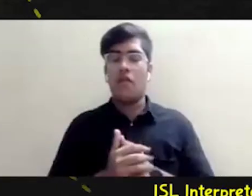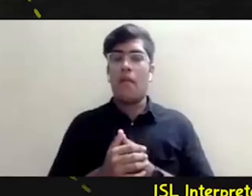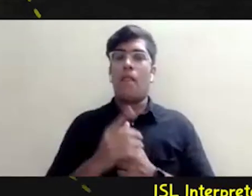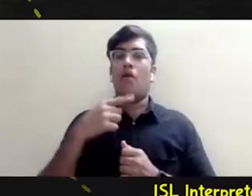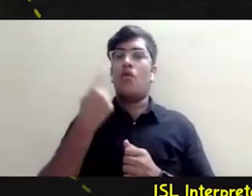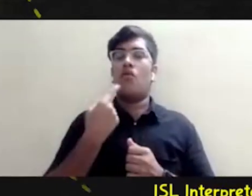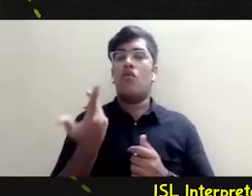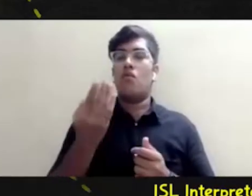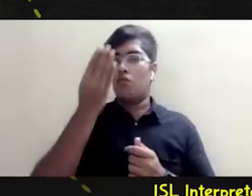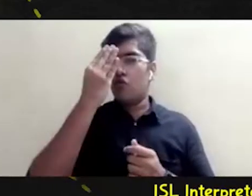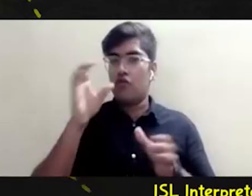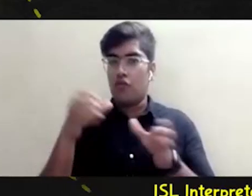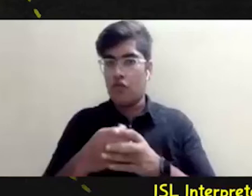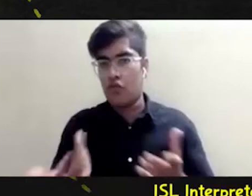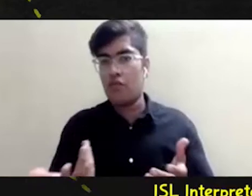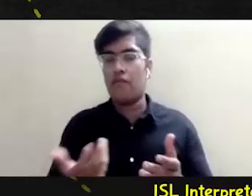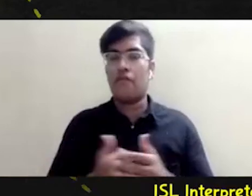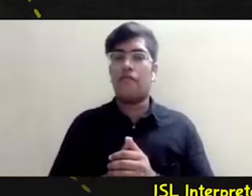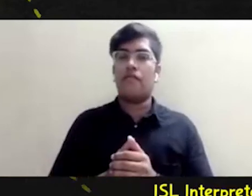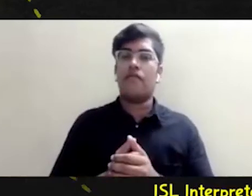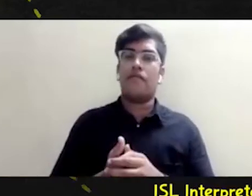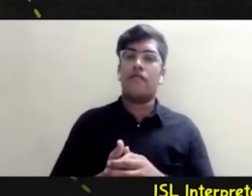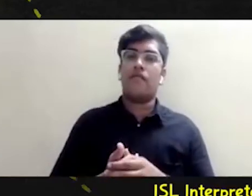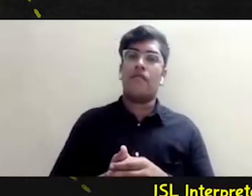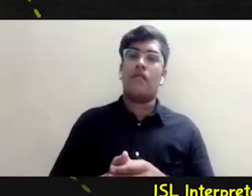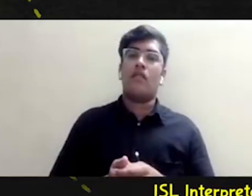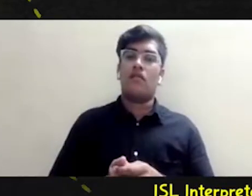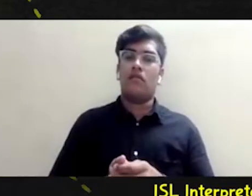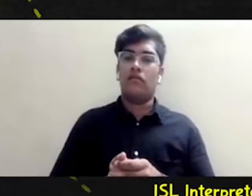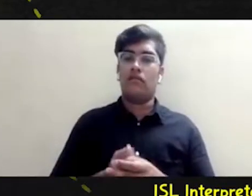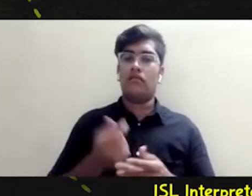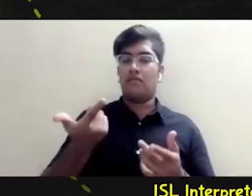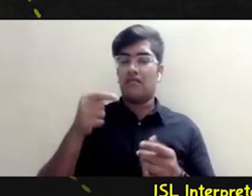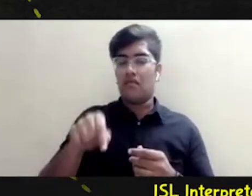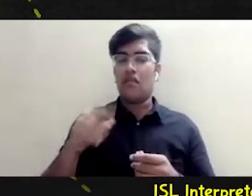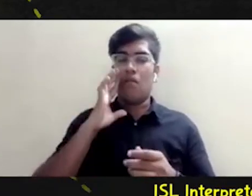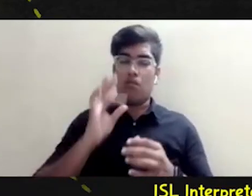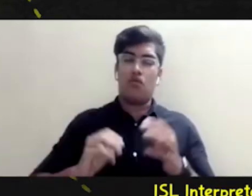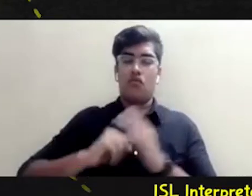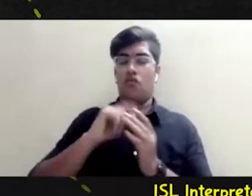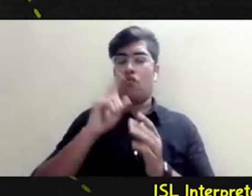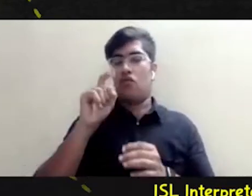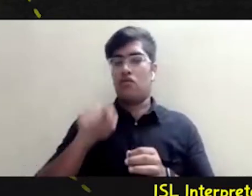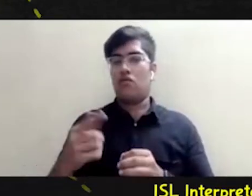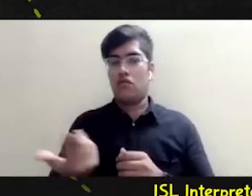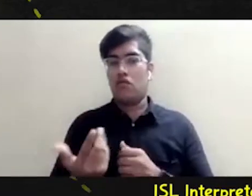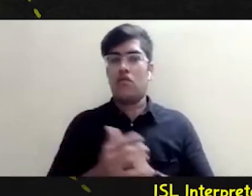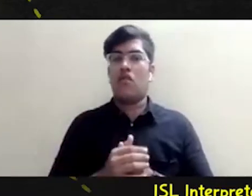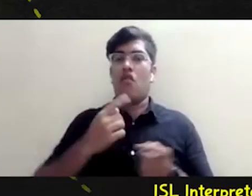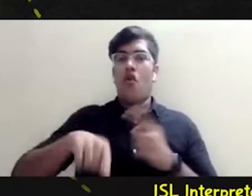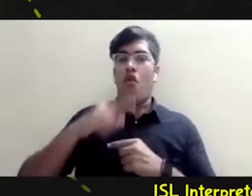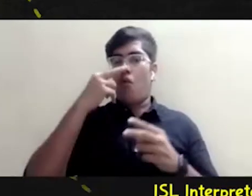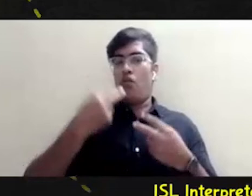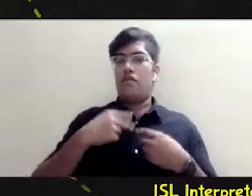Muslim community as well. So I think this is something that is really important, whether we're making ourselves visible